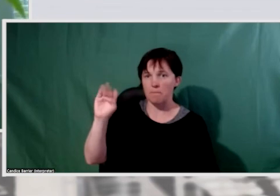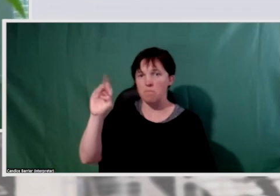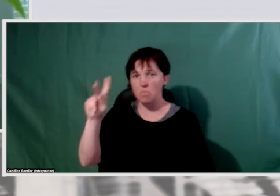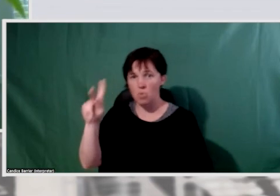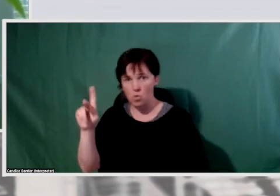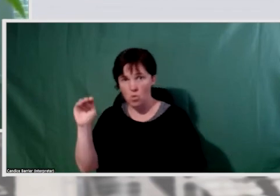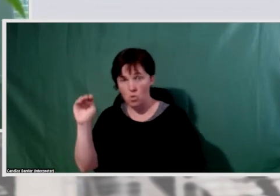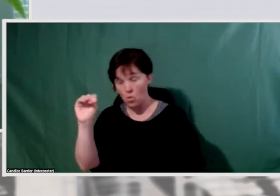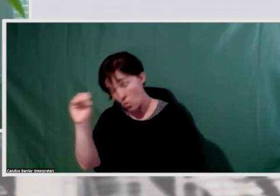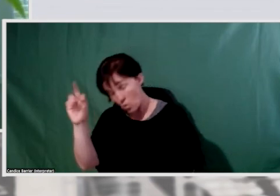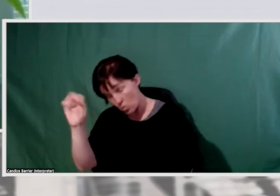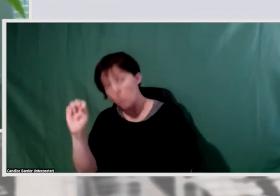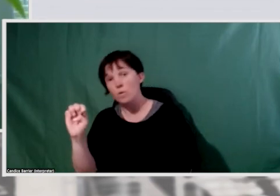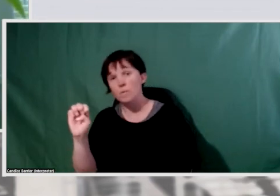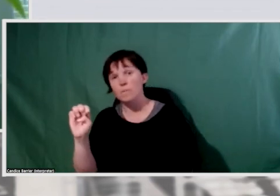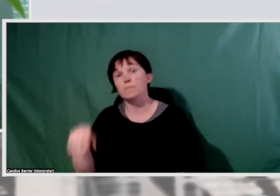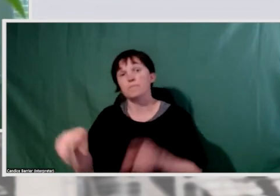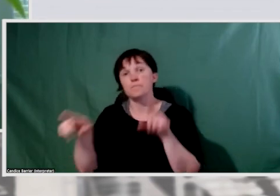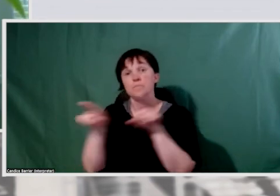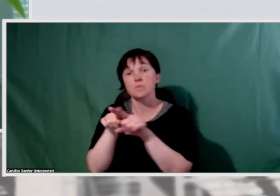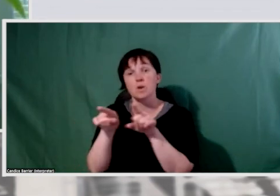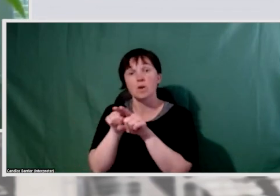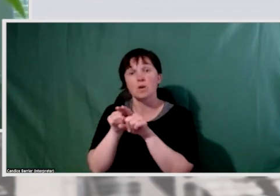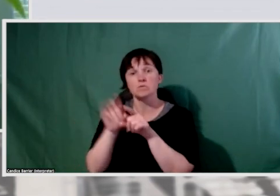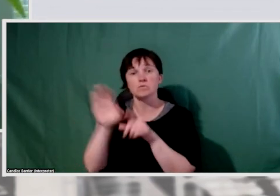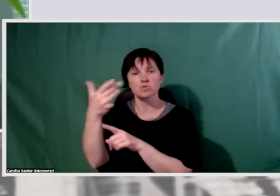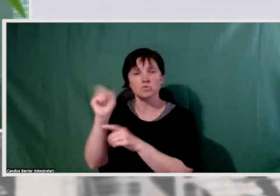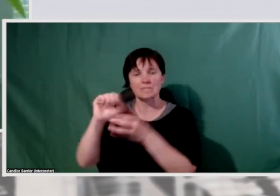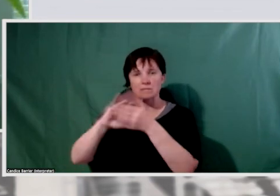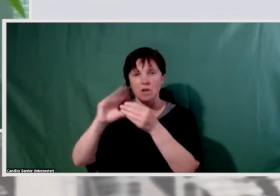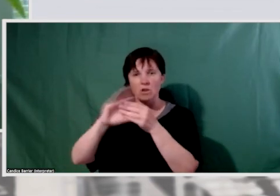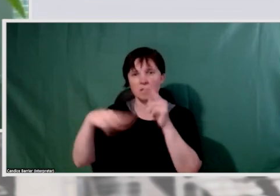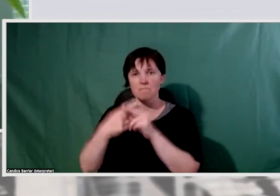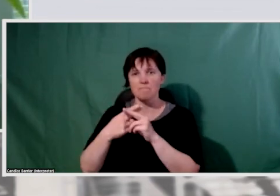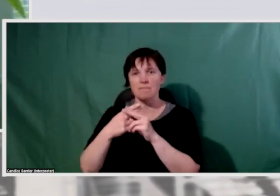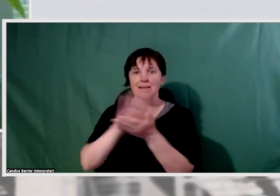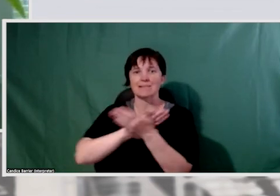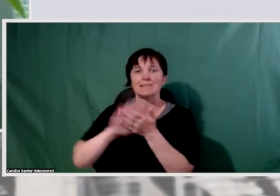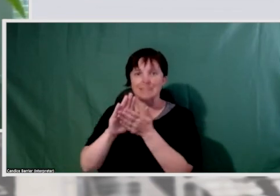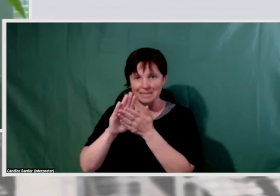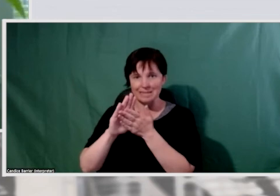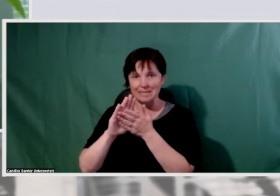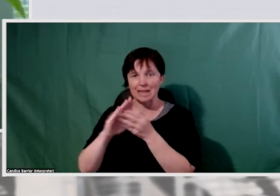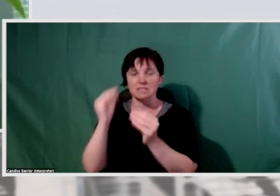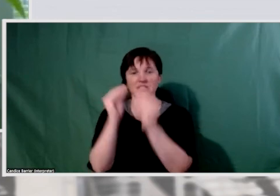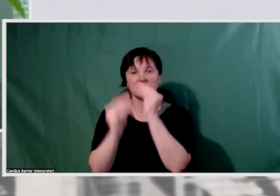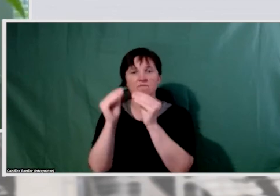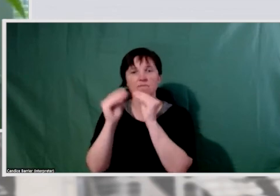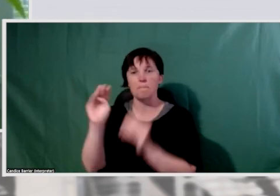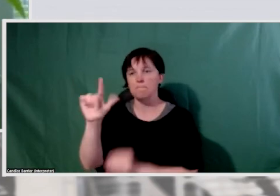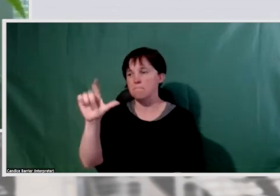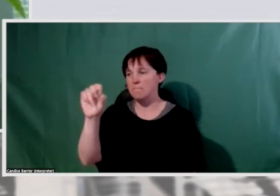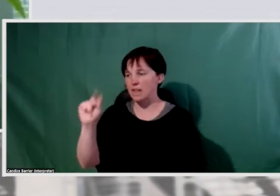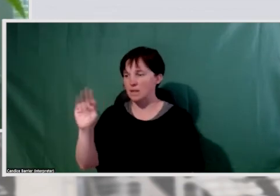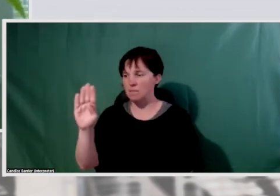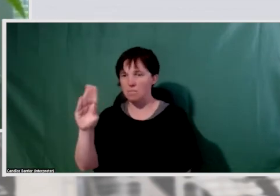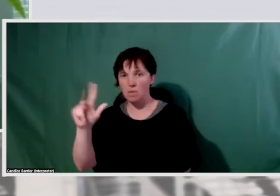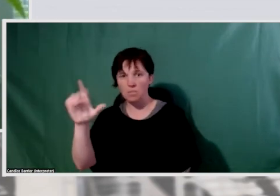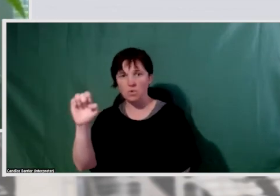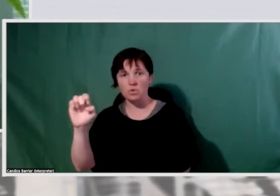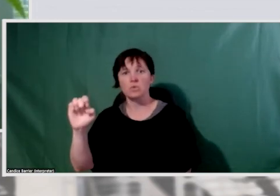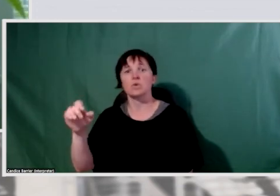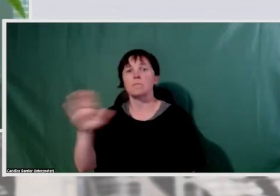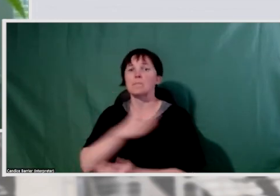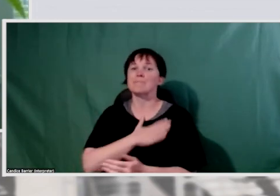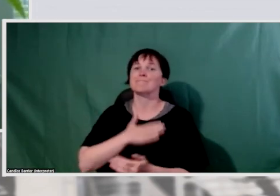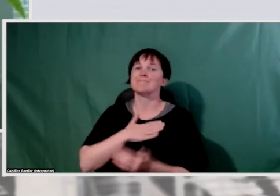think there's something worth highlighting. So Chris talks about a nice budget item for fixing the courts at Mellon Bubble, Washington's Landing, and Highland Park, but